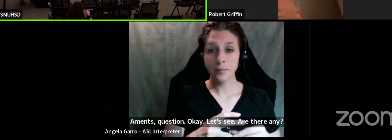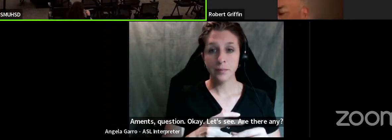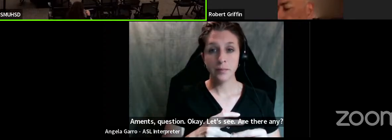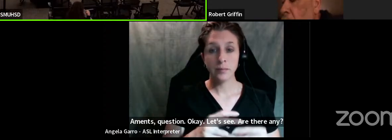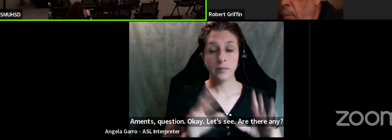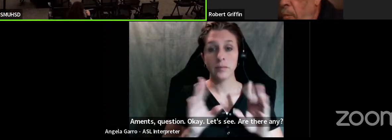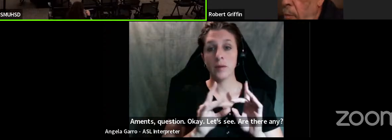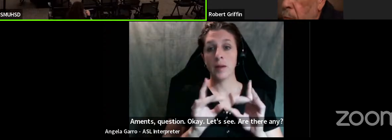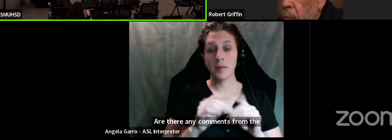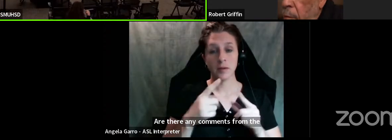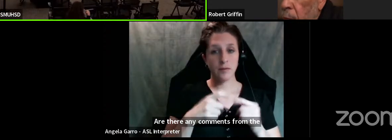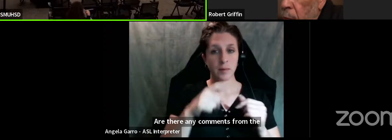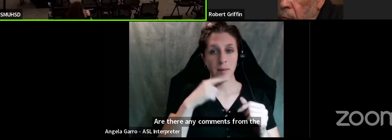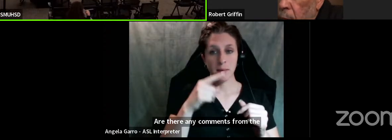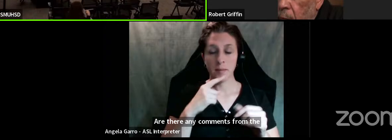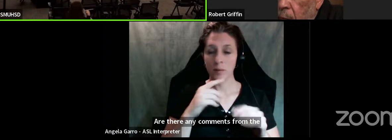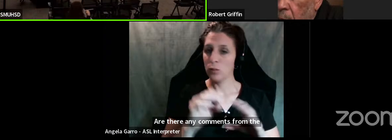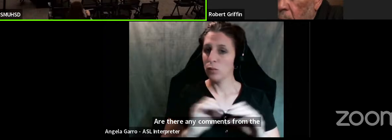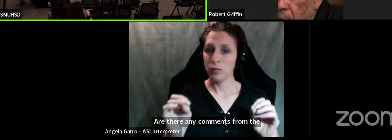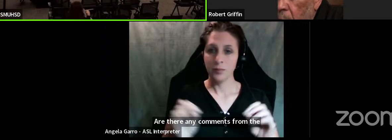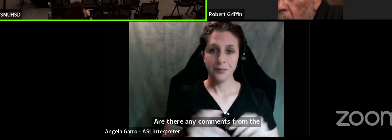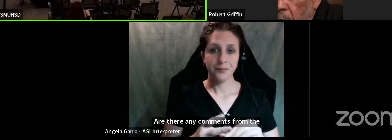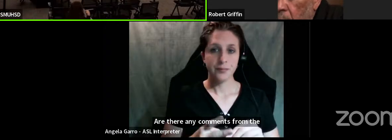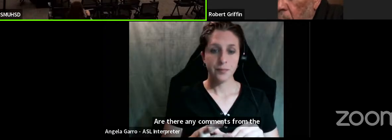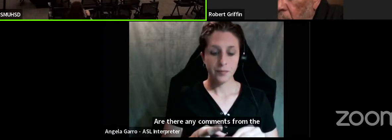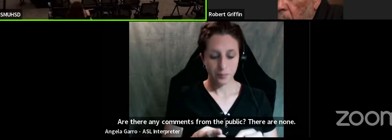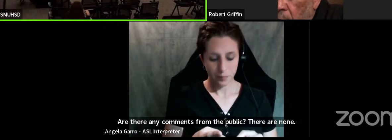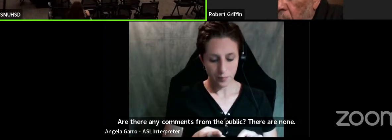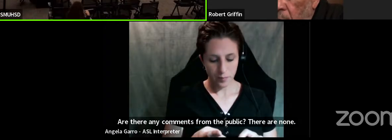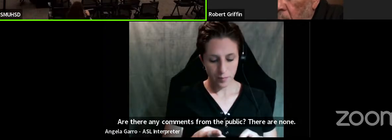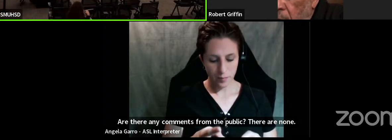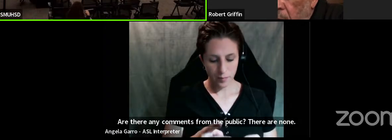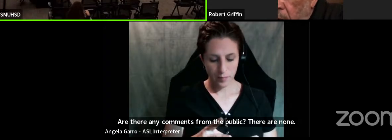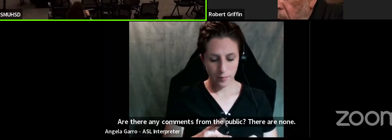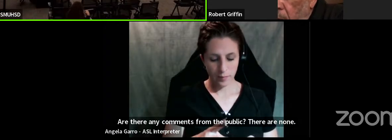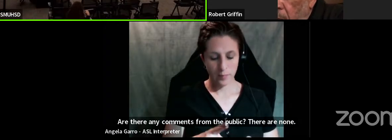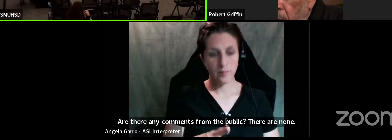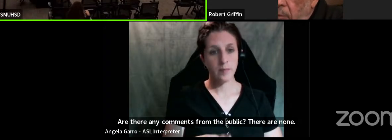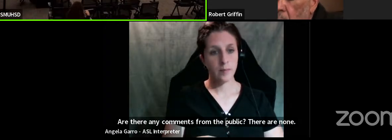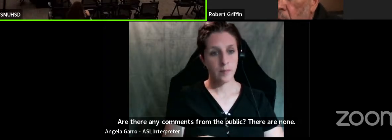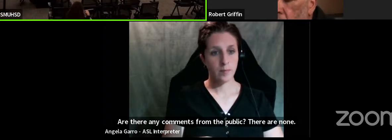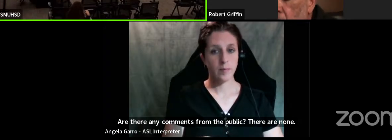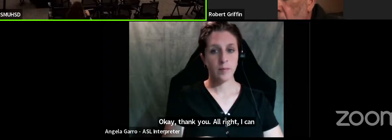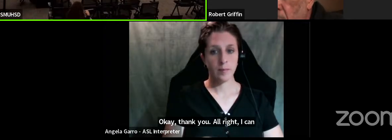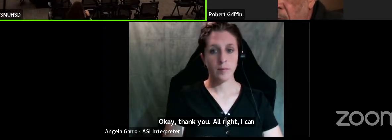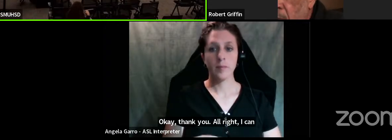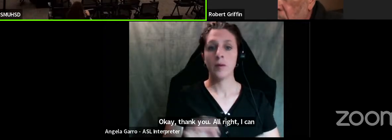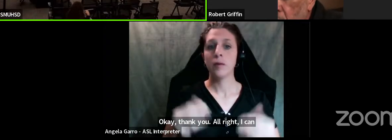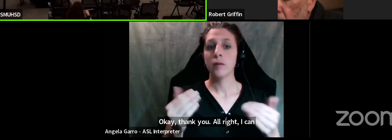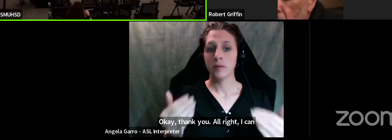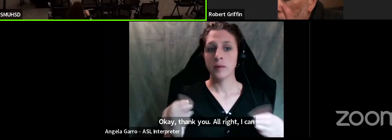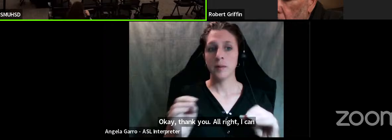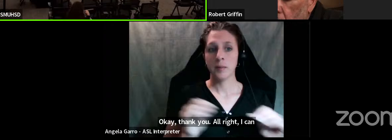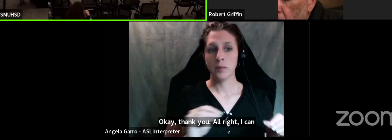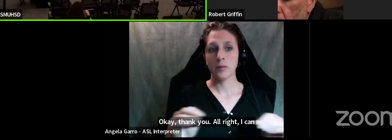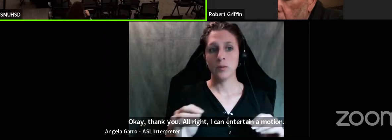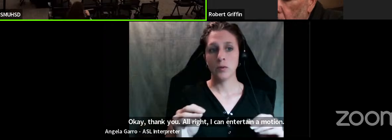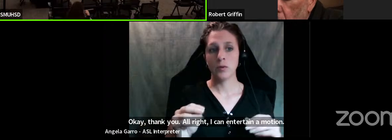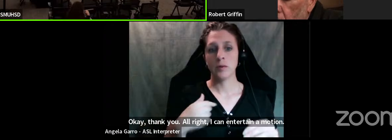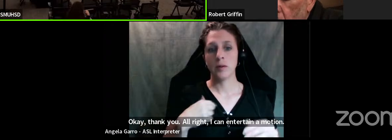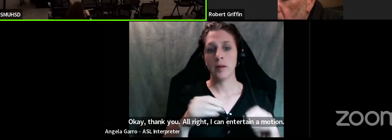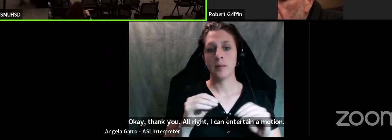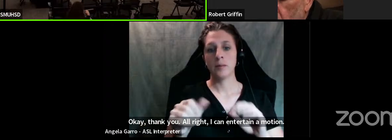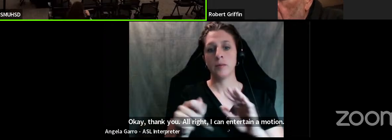comments from the public? There are none. Okay, thank you. All right, I can entertain a motion. I move to